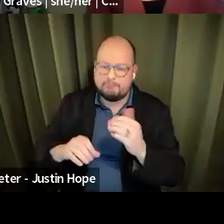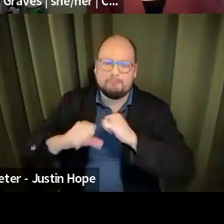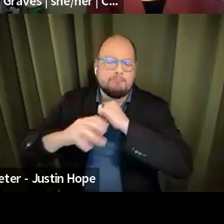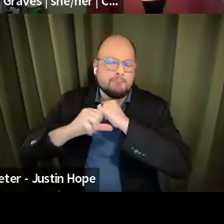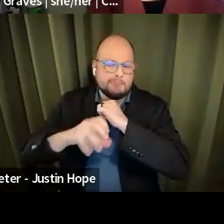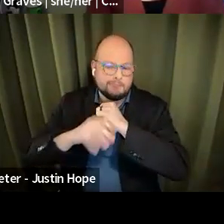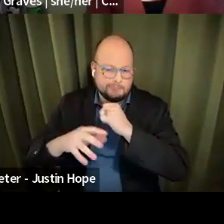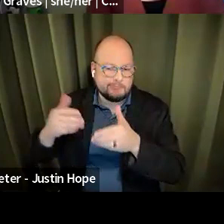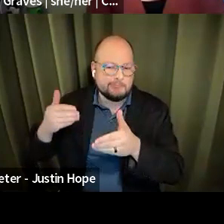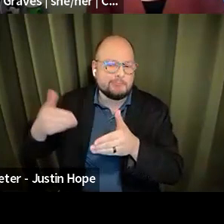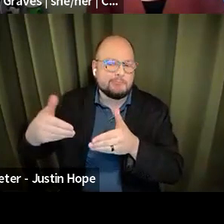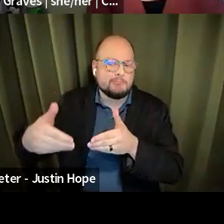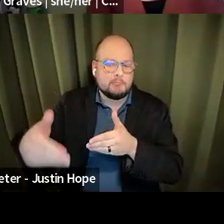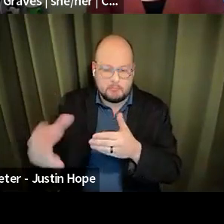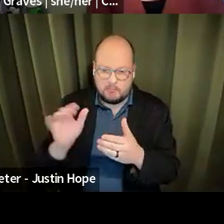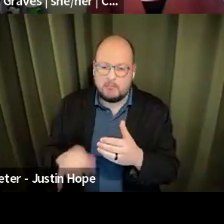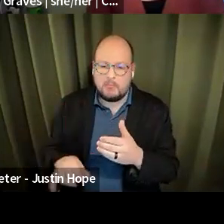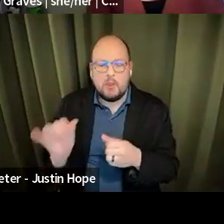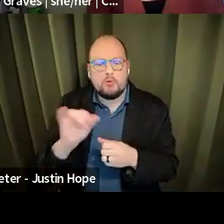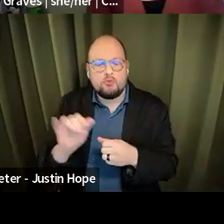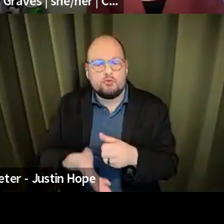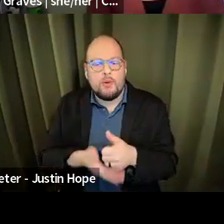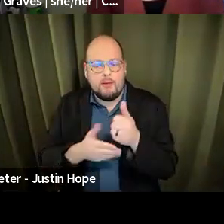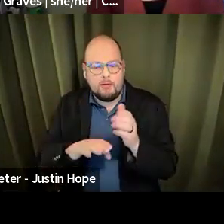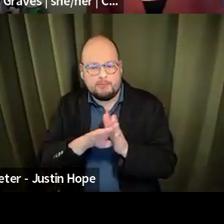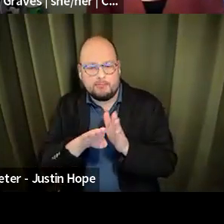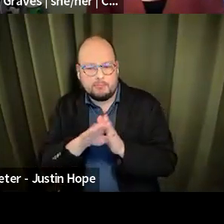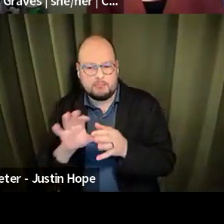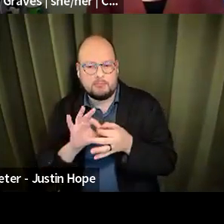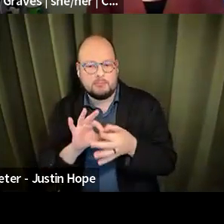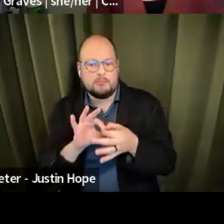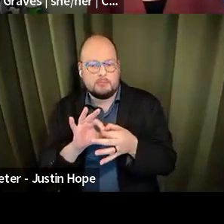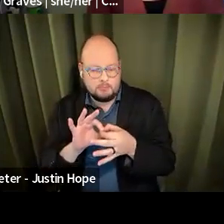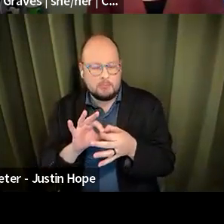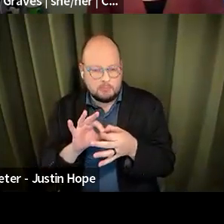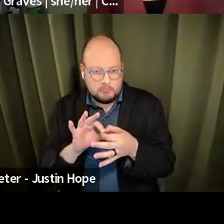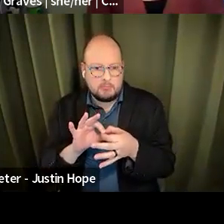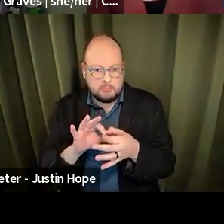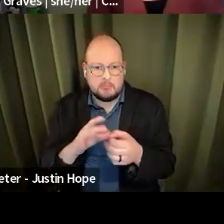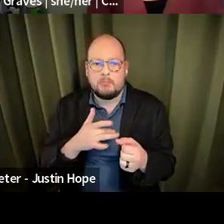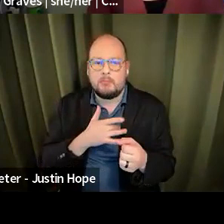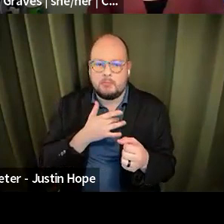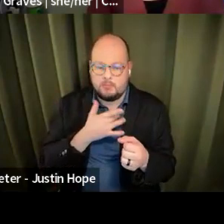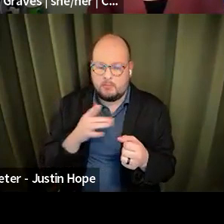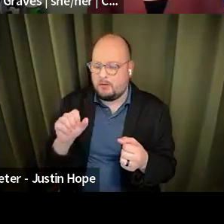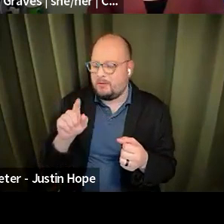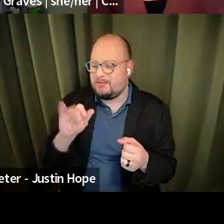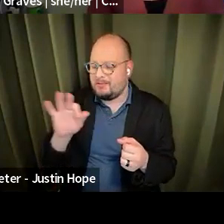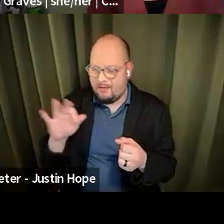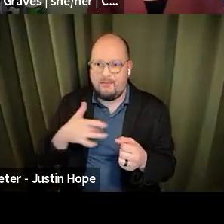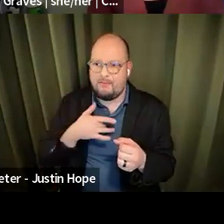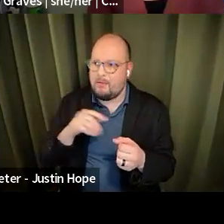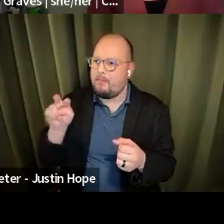create a sense of belonging to people, you know, as they walk through the halls of the hospital. Your staff feel that, and then also your